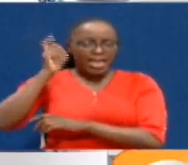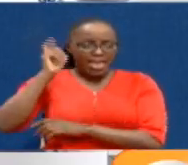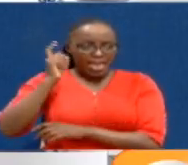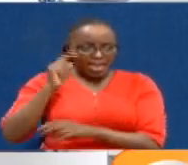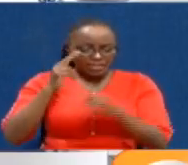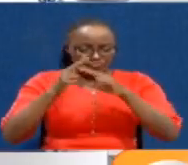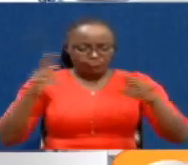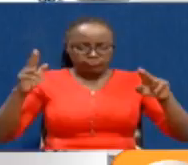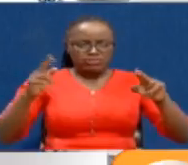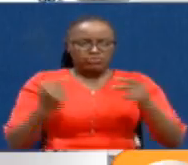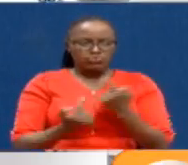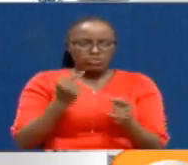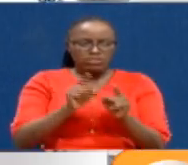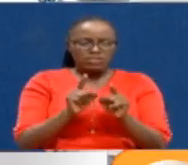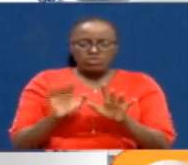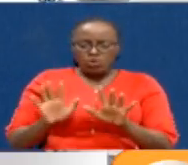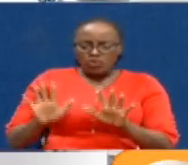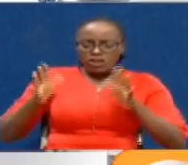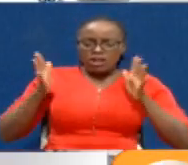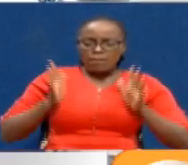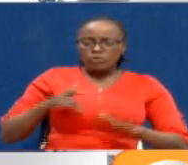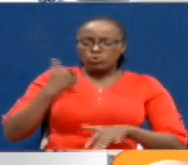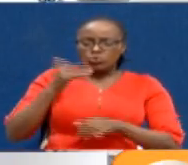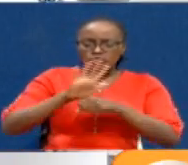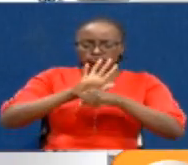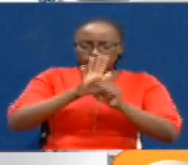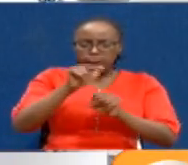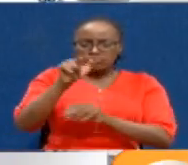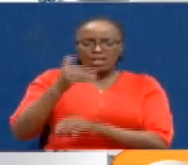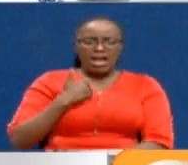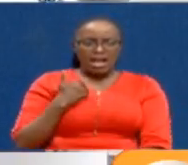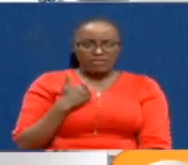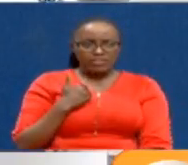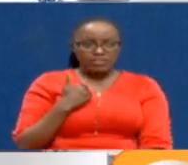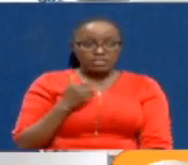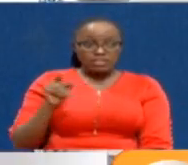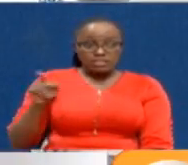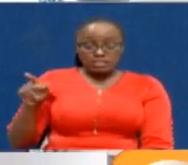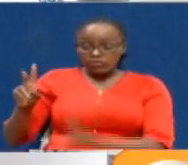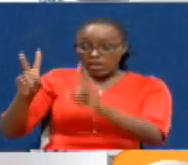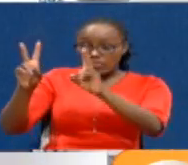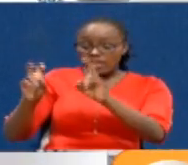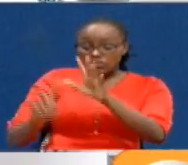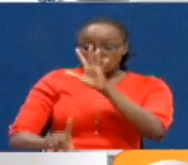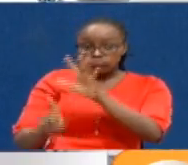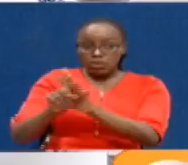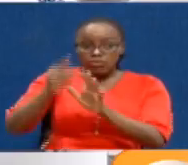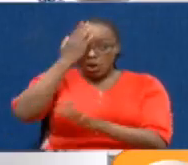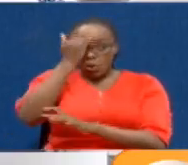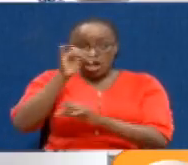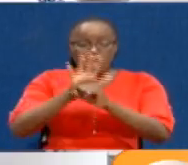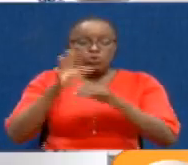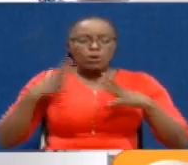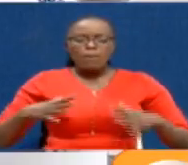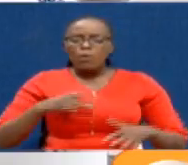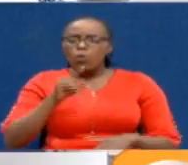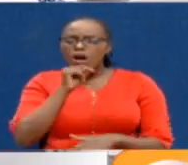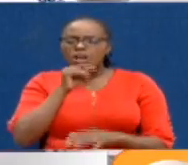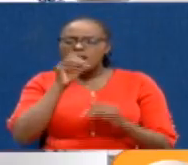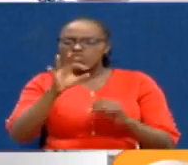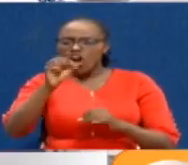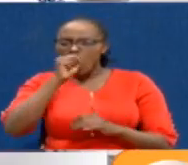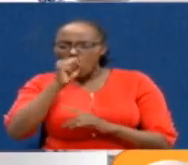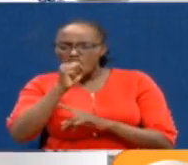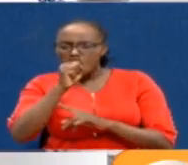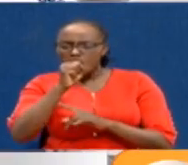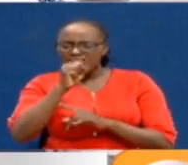Avoid close contact with anyone with these symptoms. This is where the issues begin, because now most people are wondering, if I just